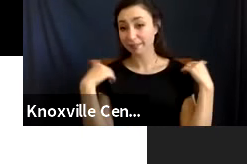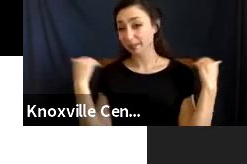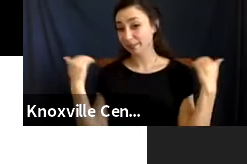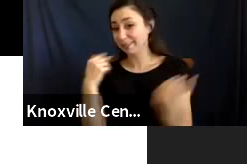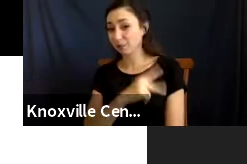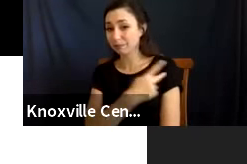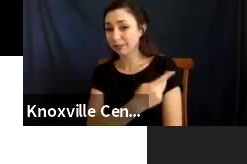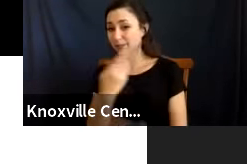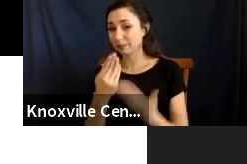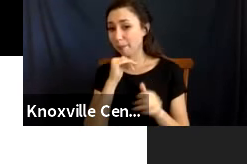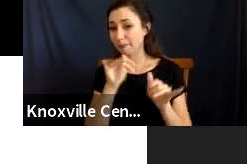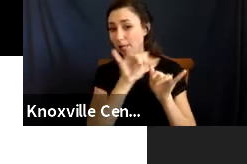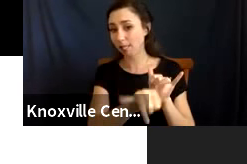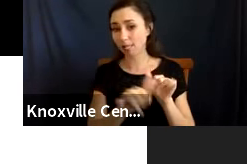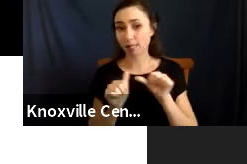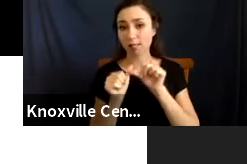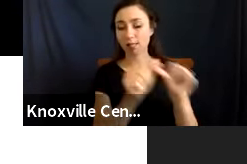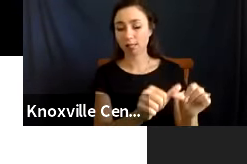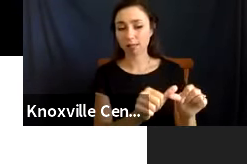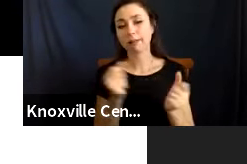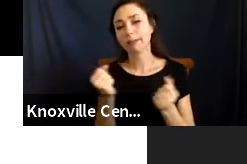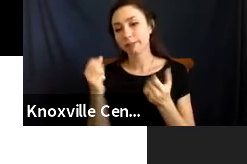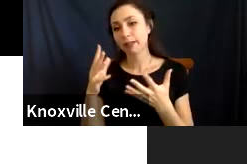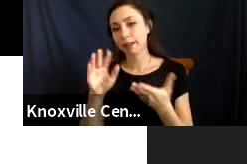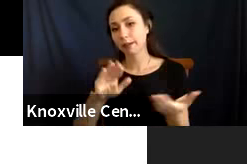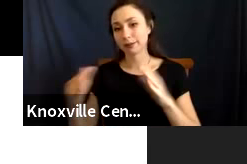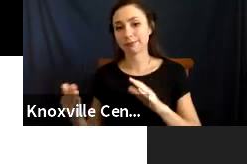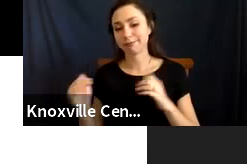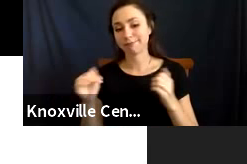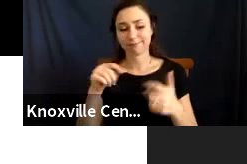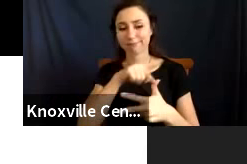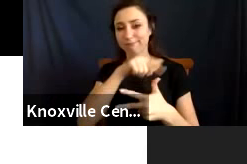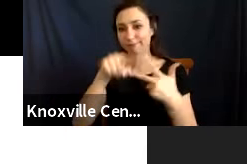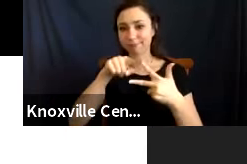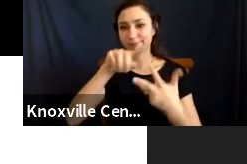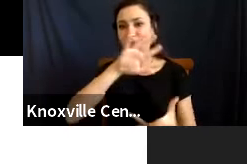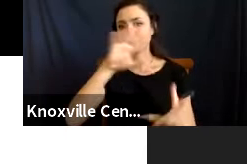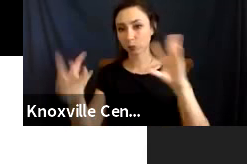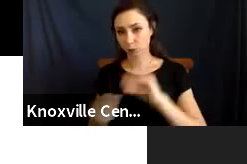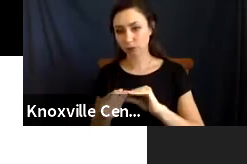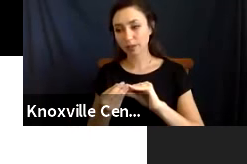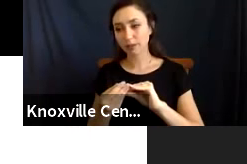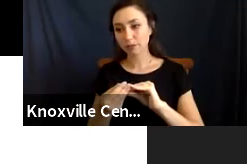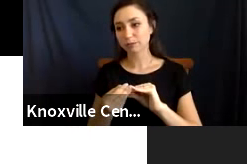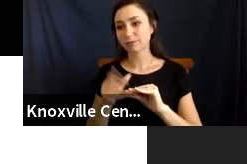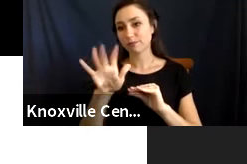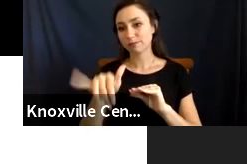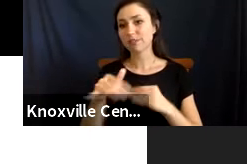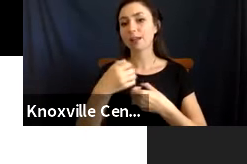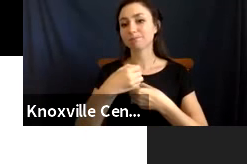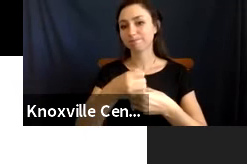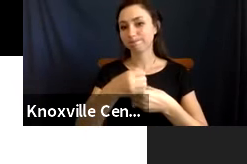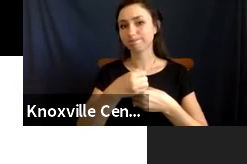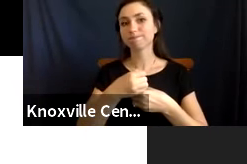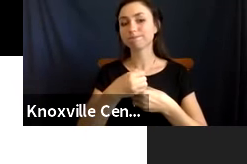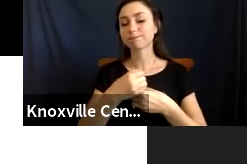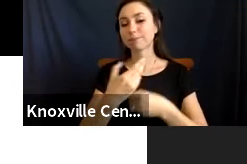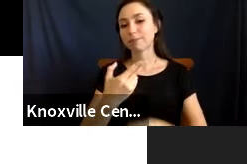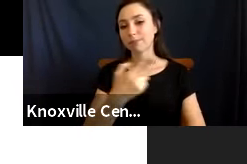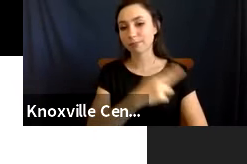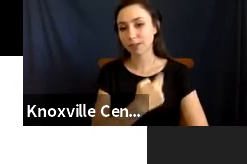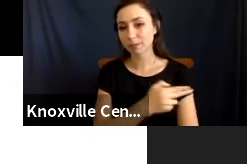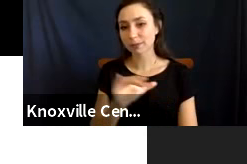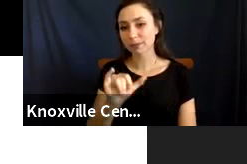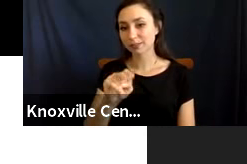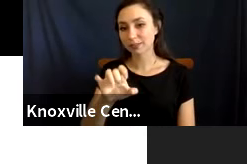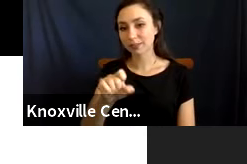as long, and also deaths. All those are factors that go into a hospital census related to COVID-19 or